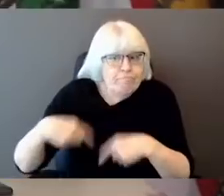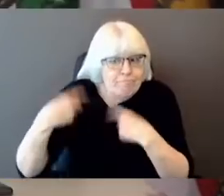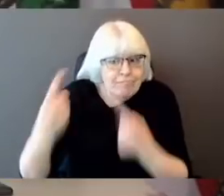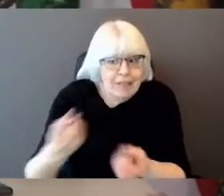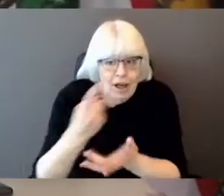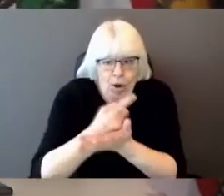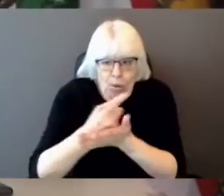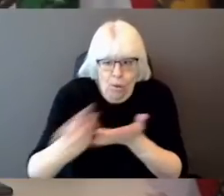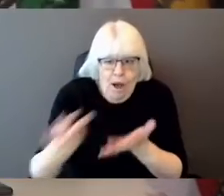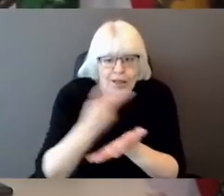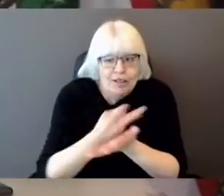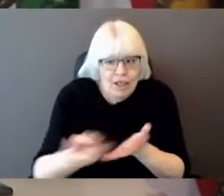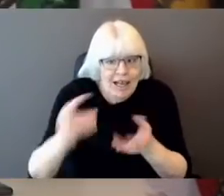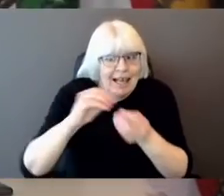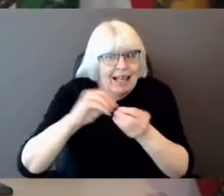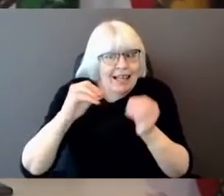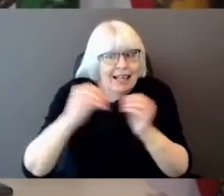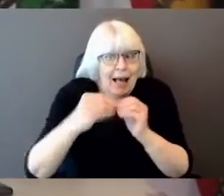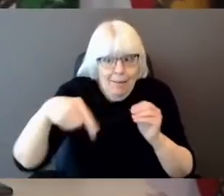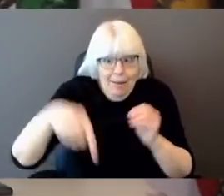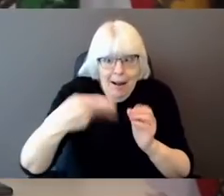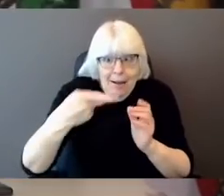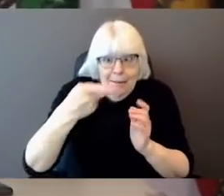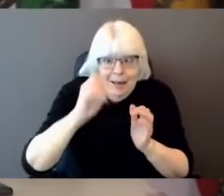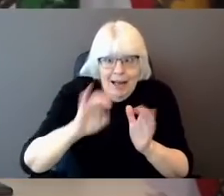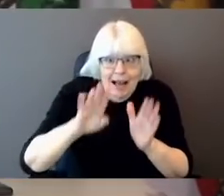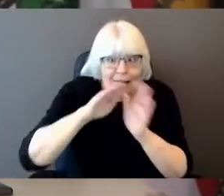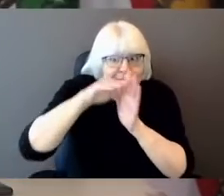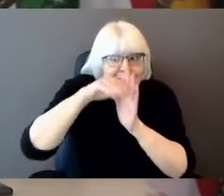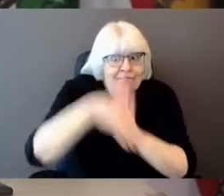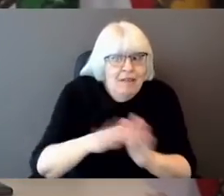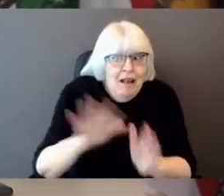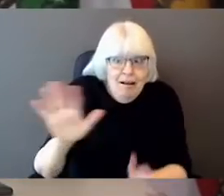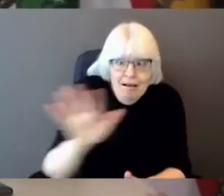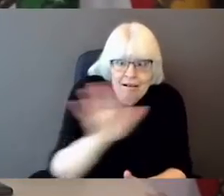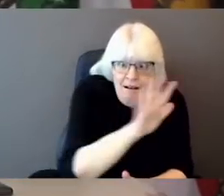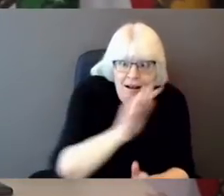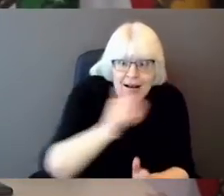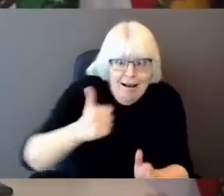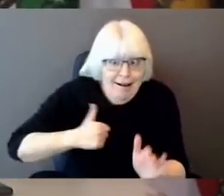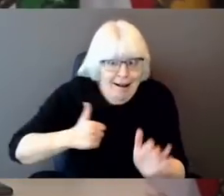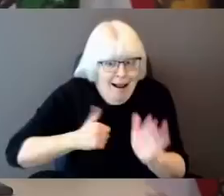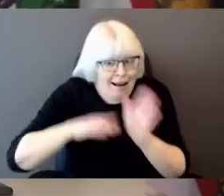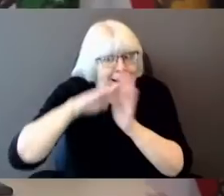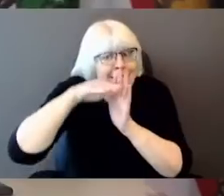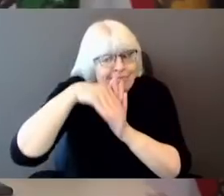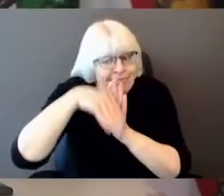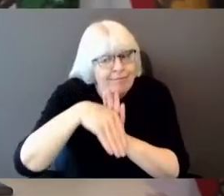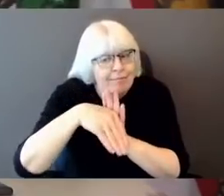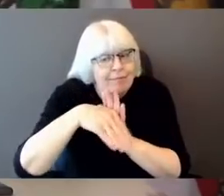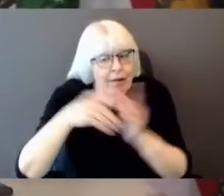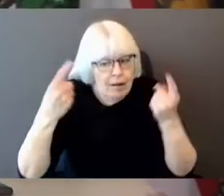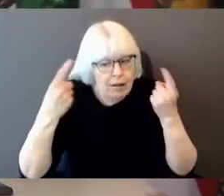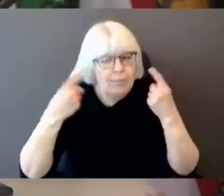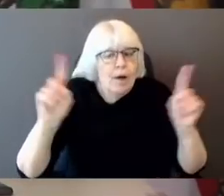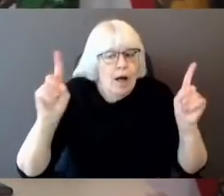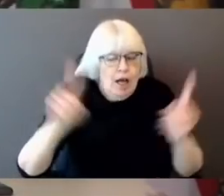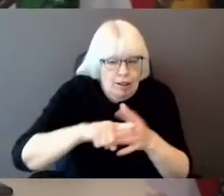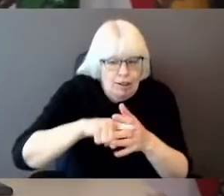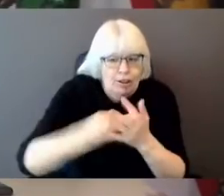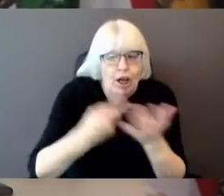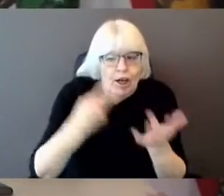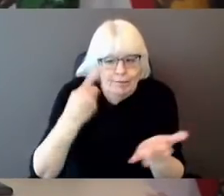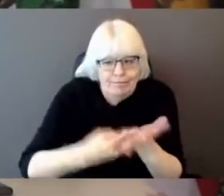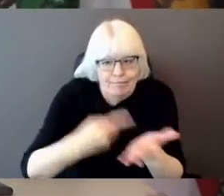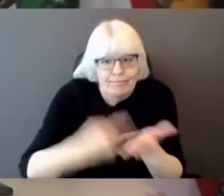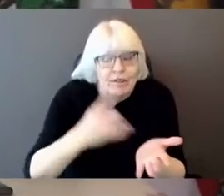can allow us to look a little more firmly at our long-awaited return to life without COVID